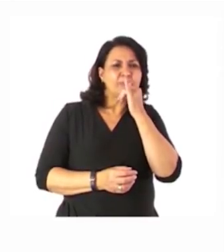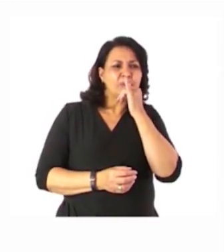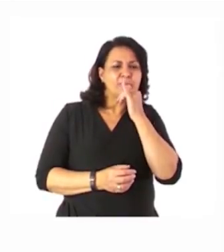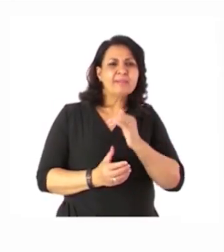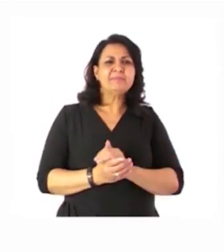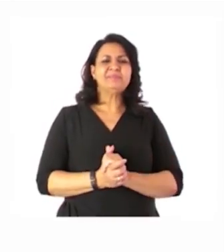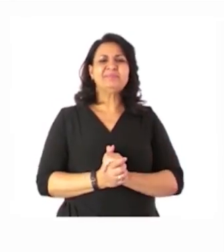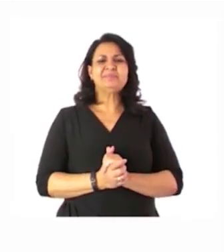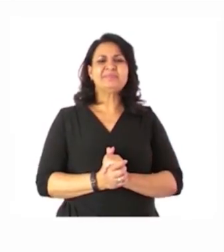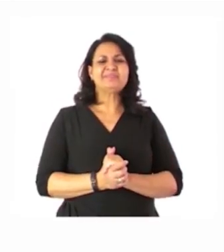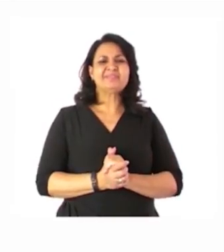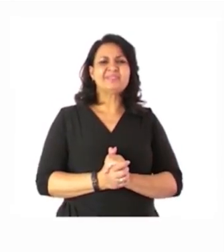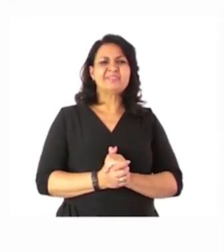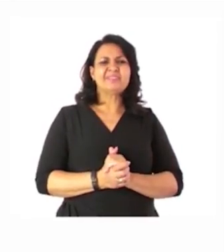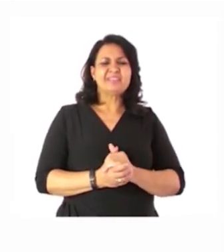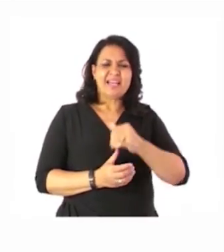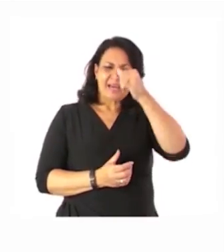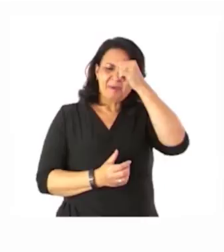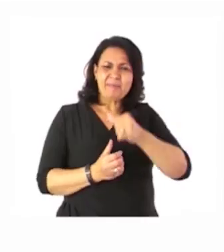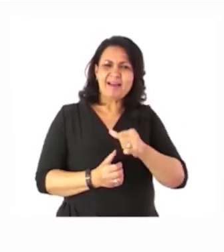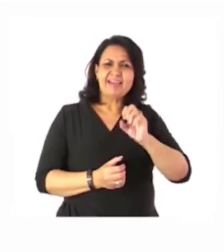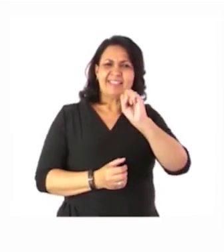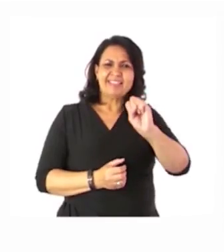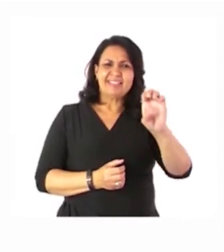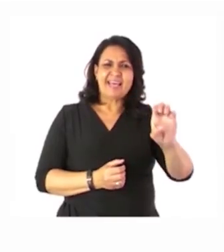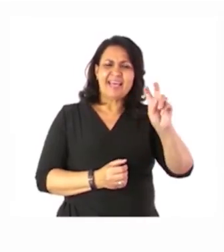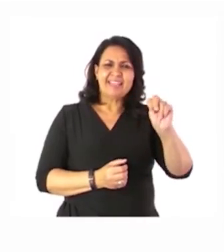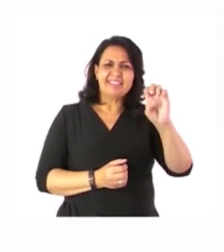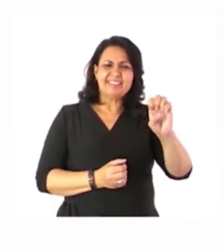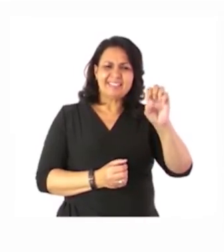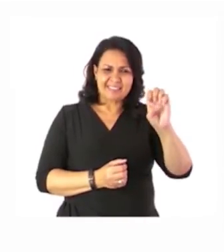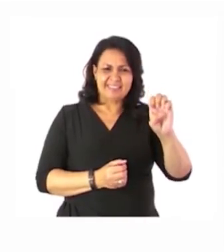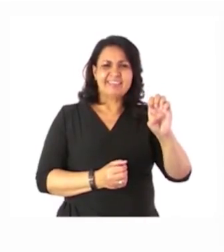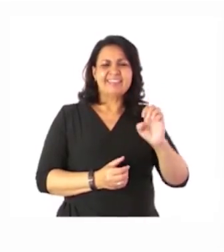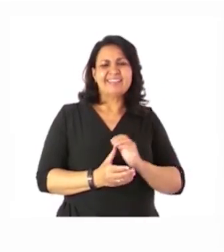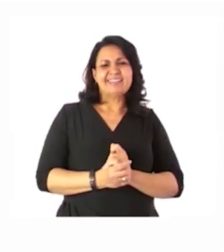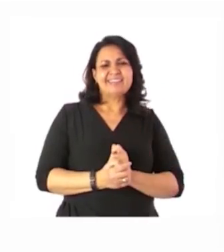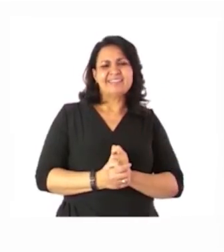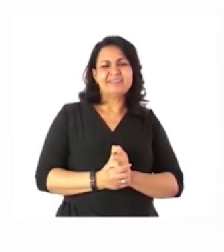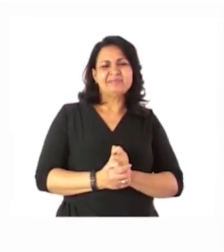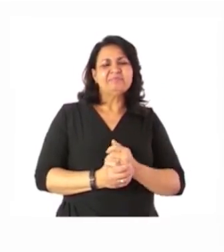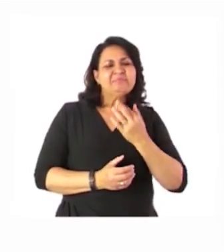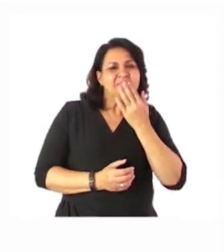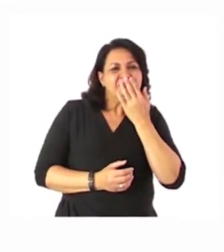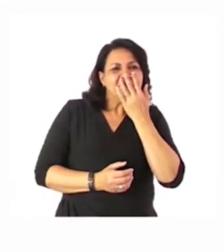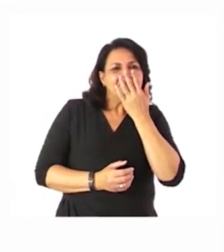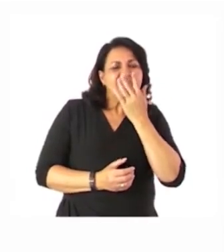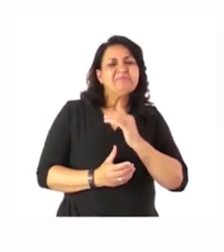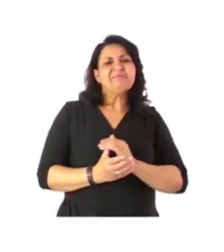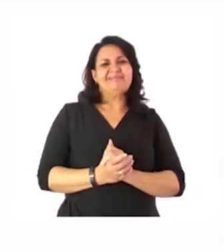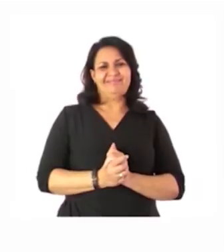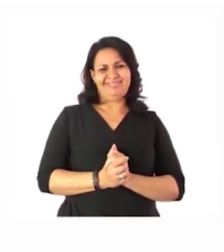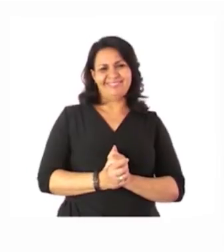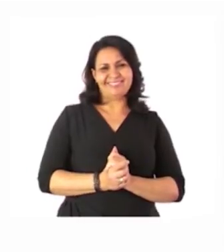our five senses what things are you going to use now smell well done